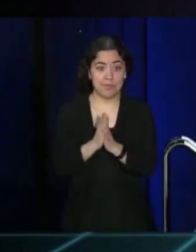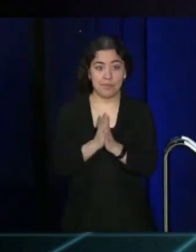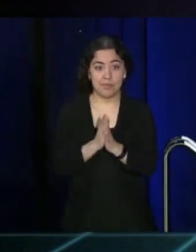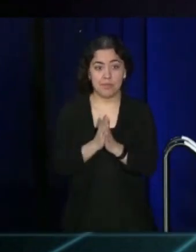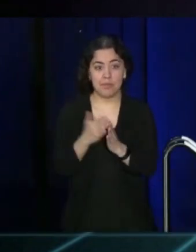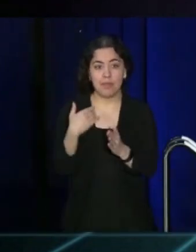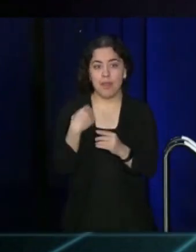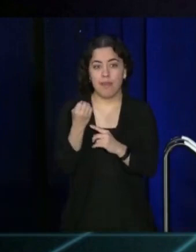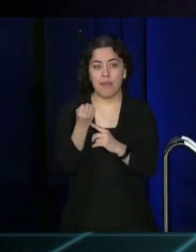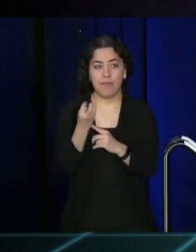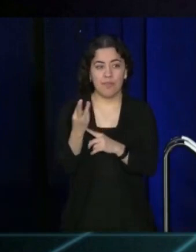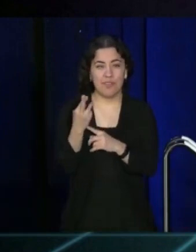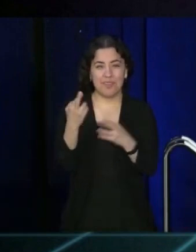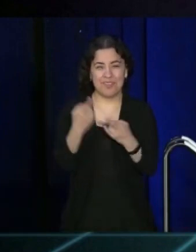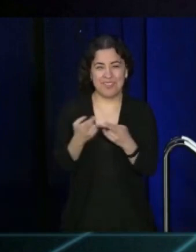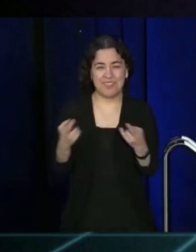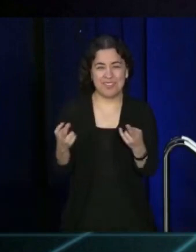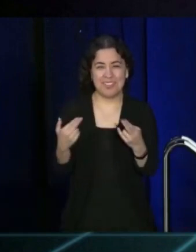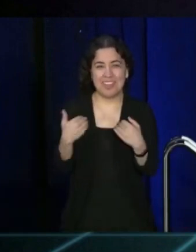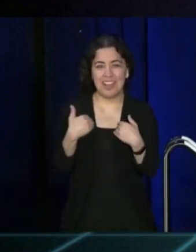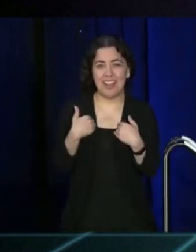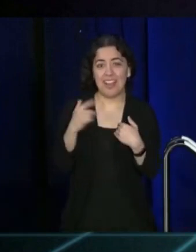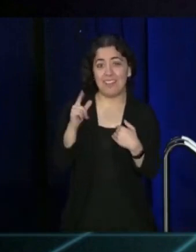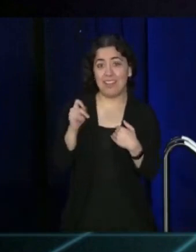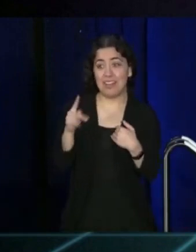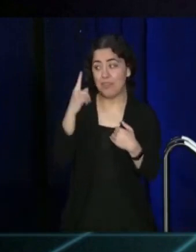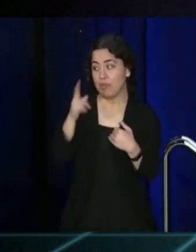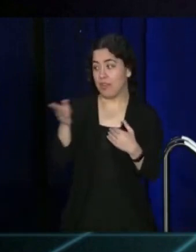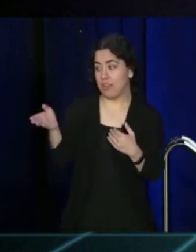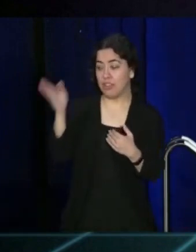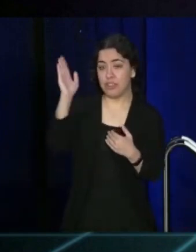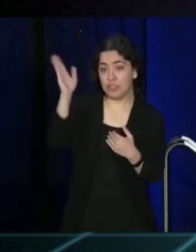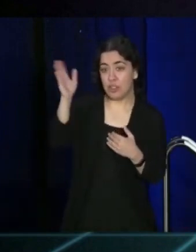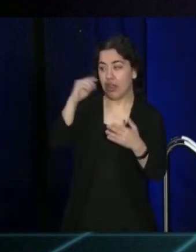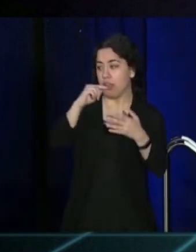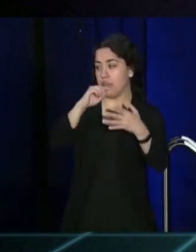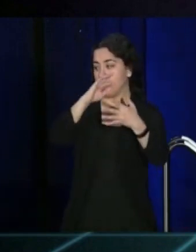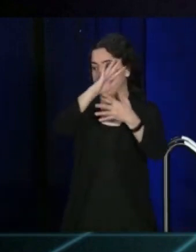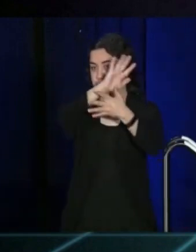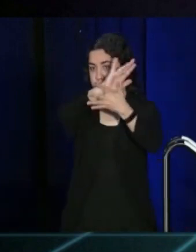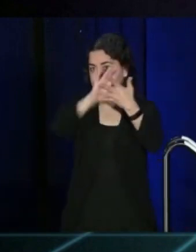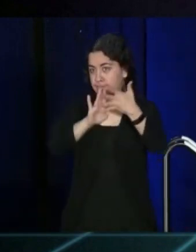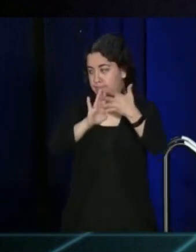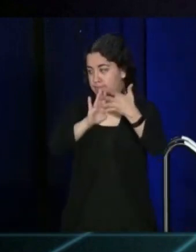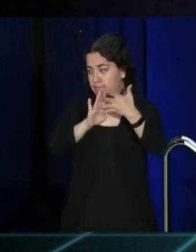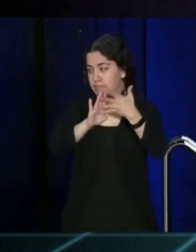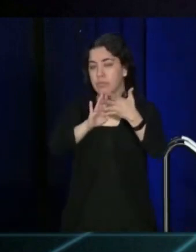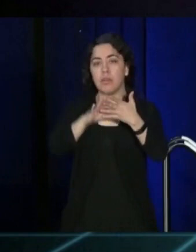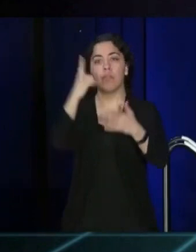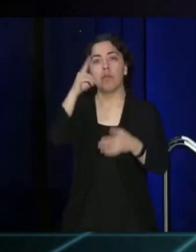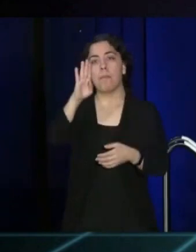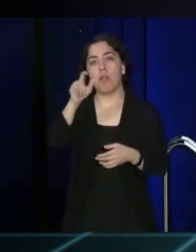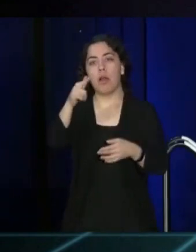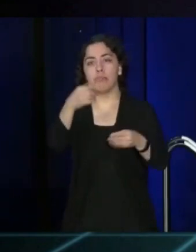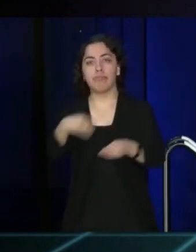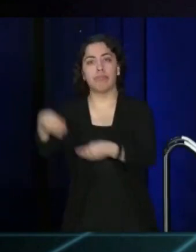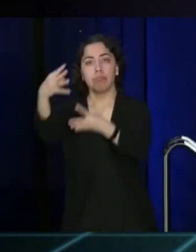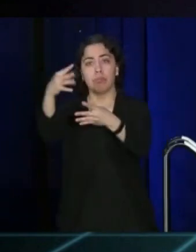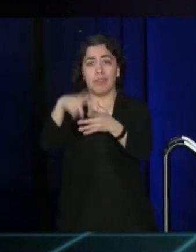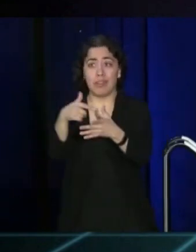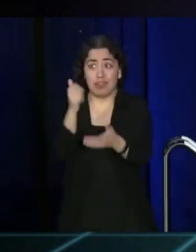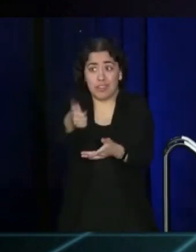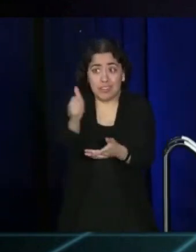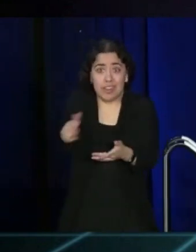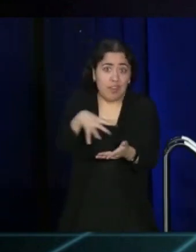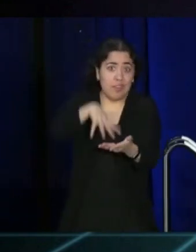couple resources. I've got a link to this talk in blog post format and then go learn the web, folks. Like, we've